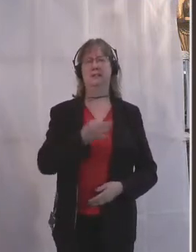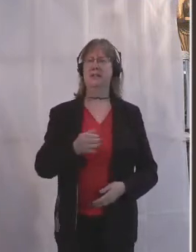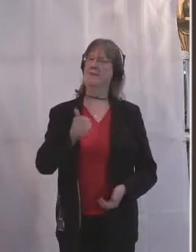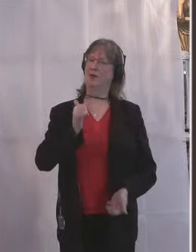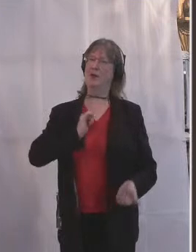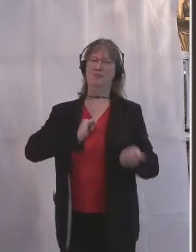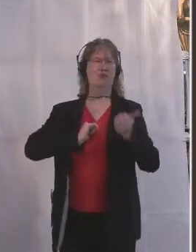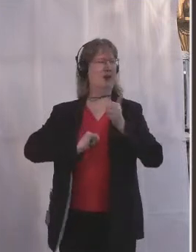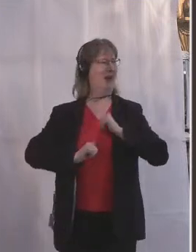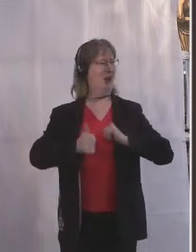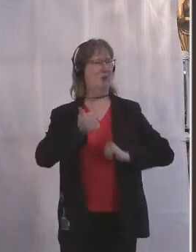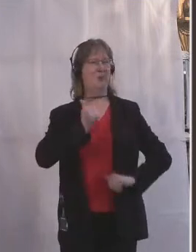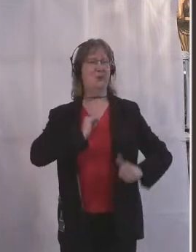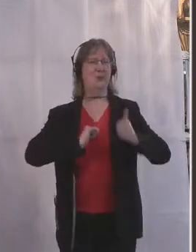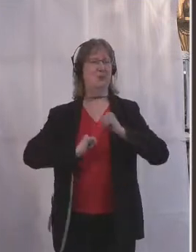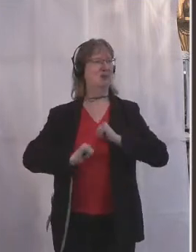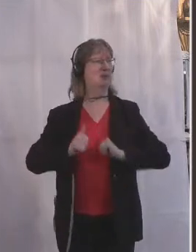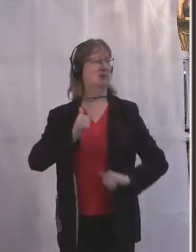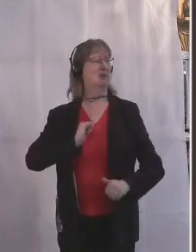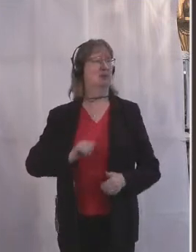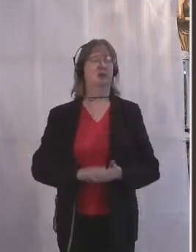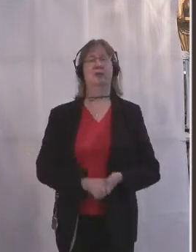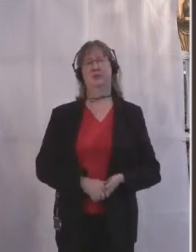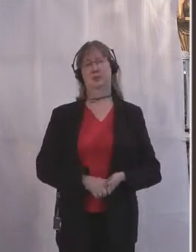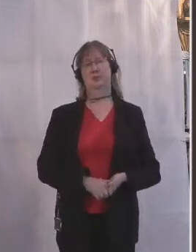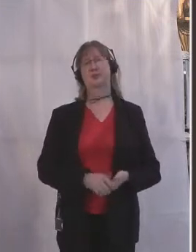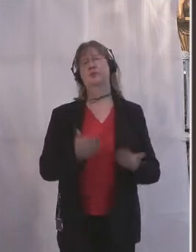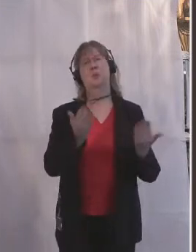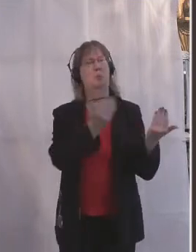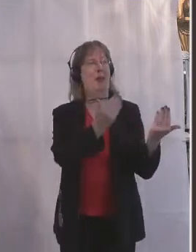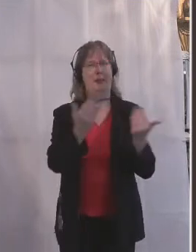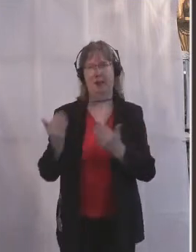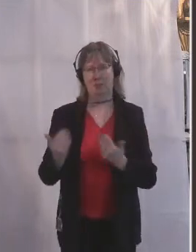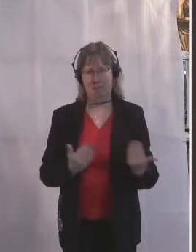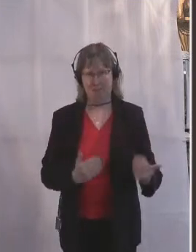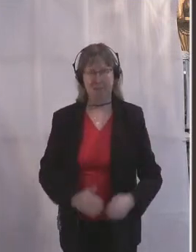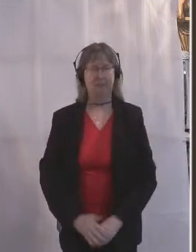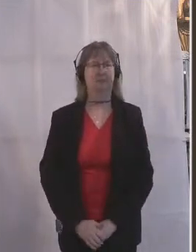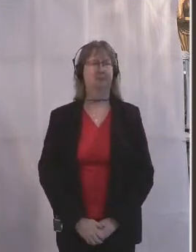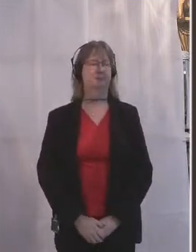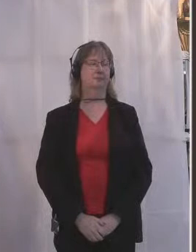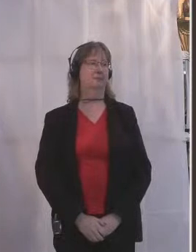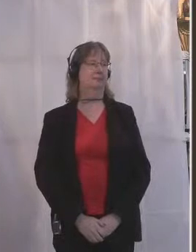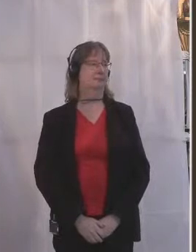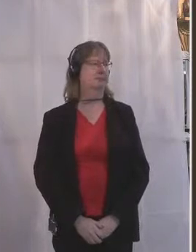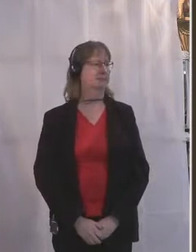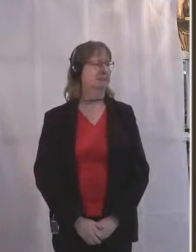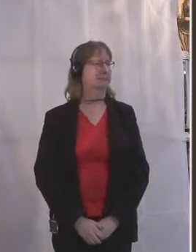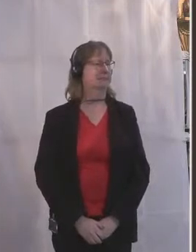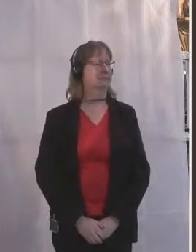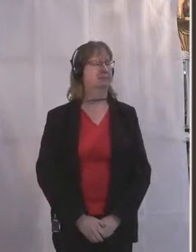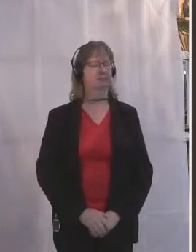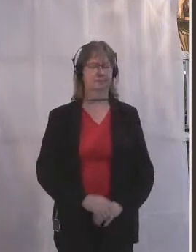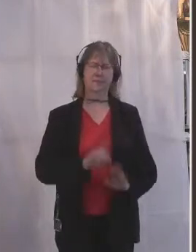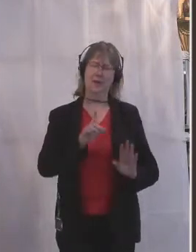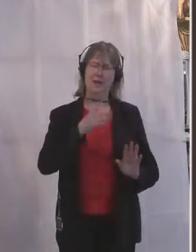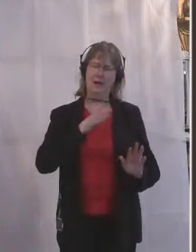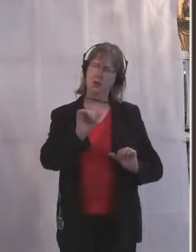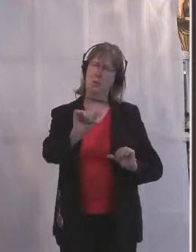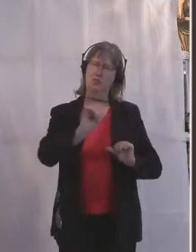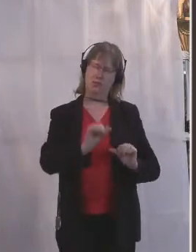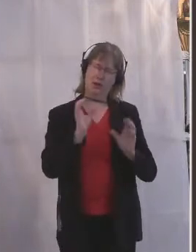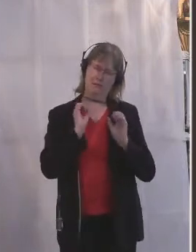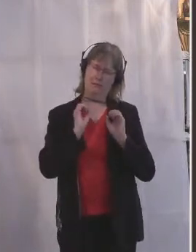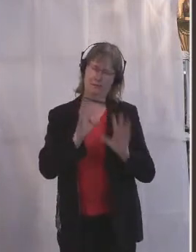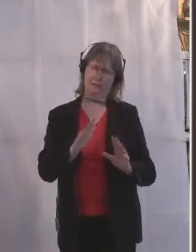moment for us. So welcome on all of those fronts. So I guess just for 60 seconds, a bit on